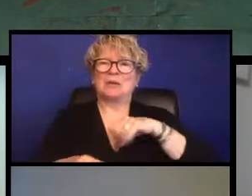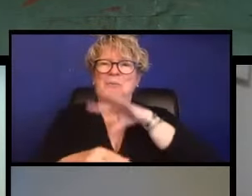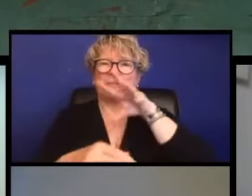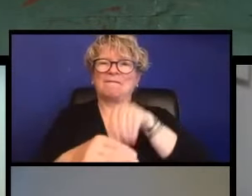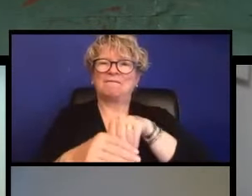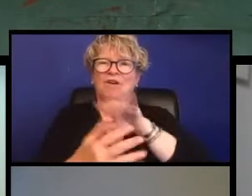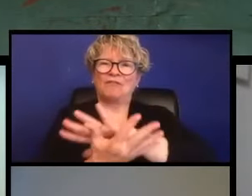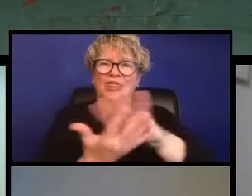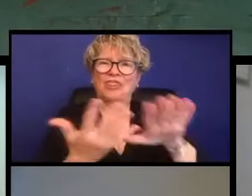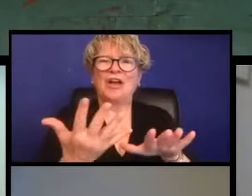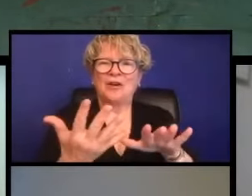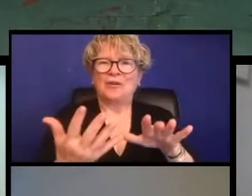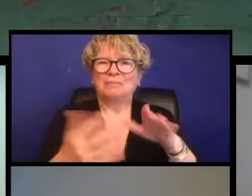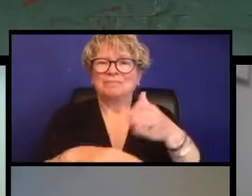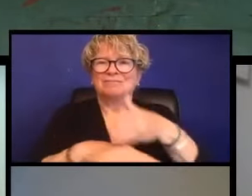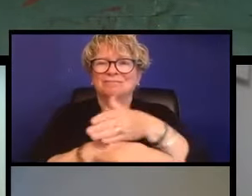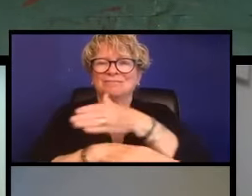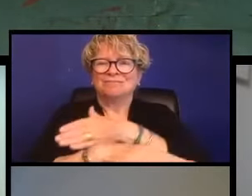process.